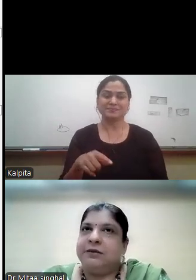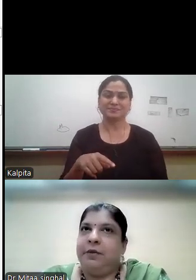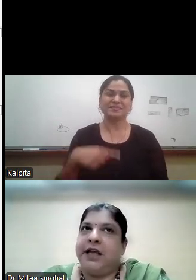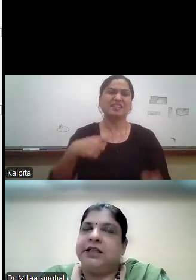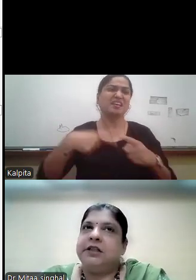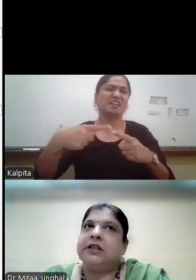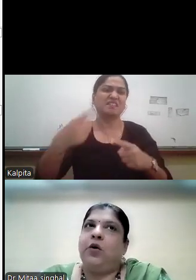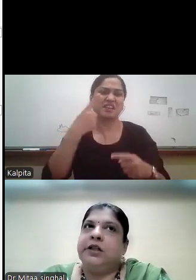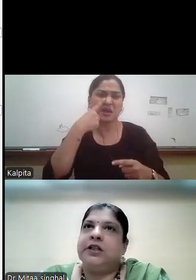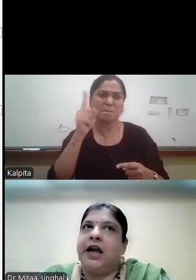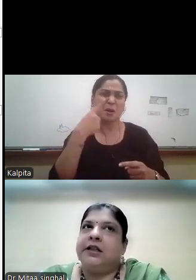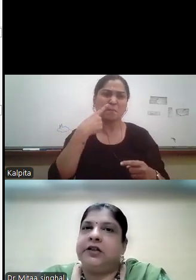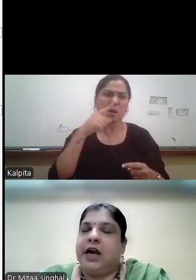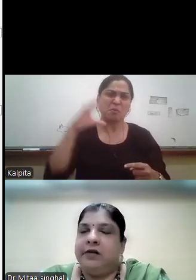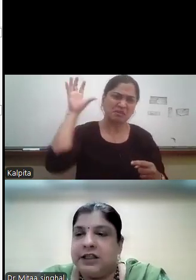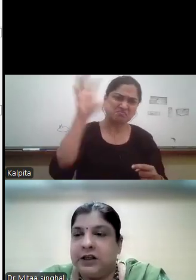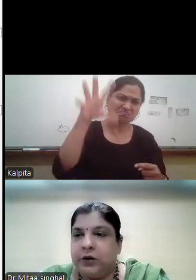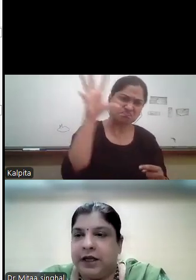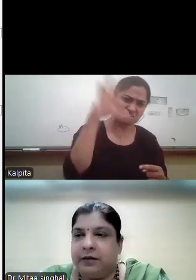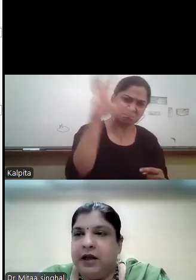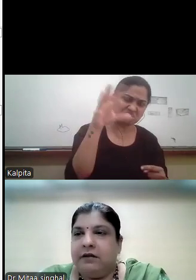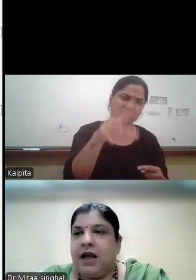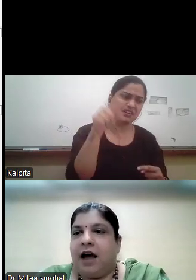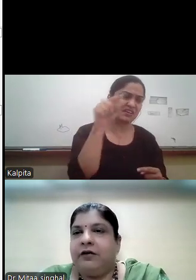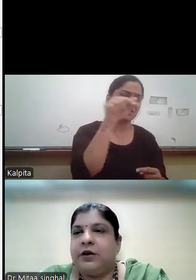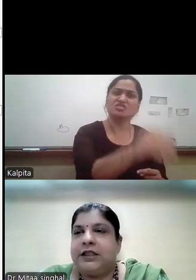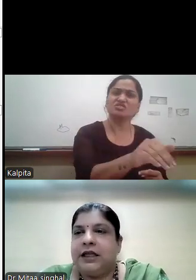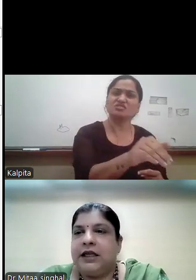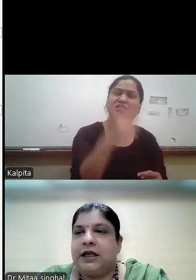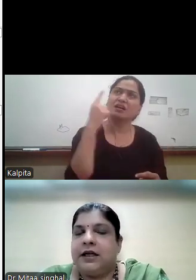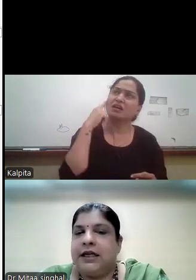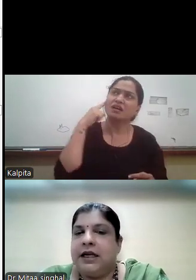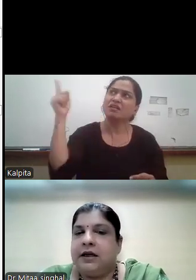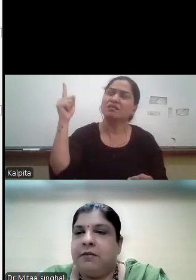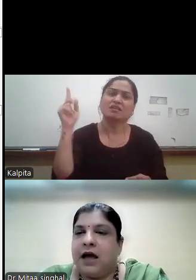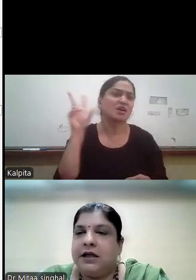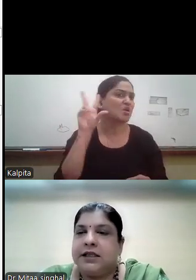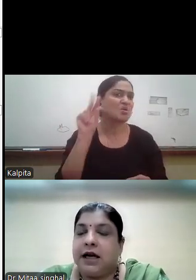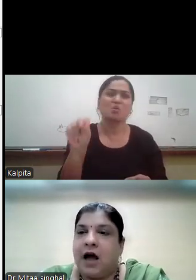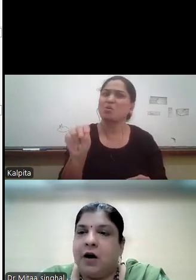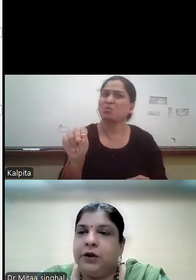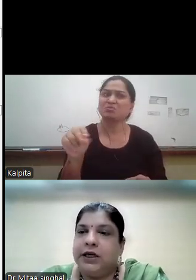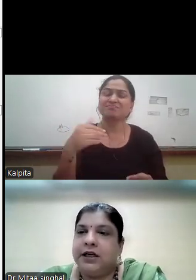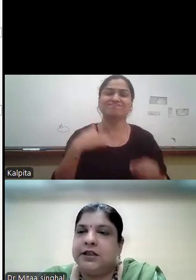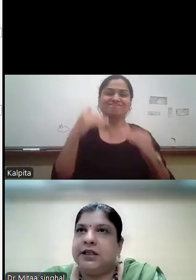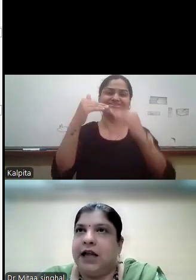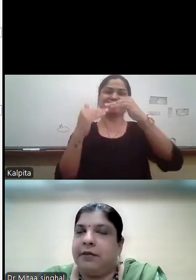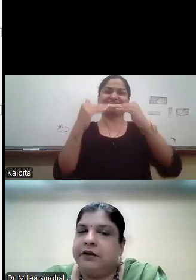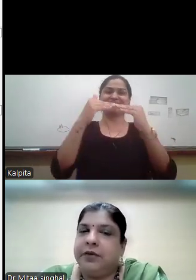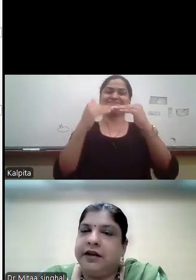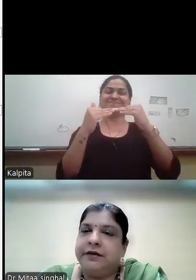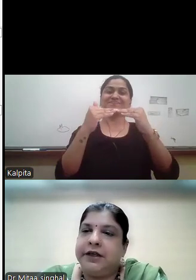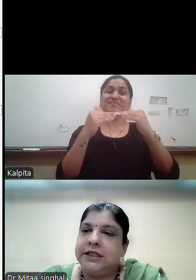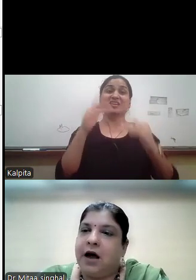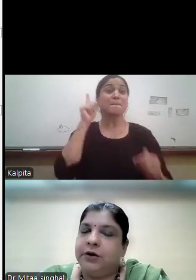mother will or parents will scold the child will listen to them. We have to create a balance that how to encourage the